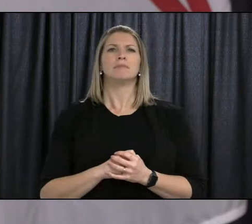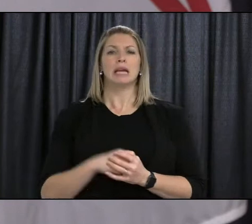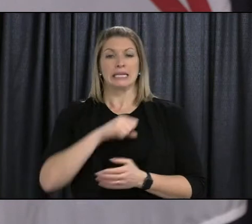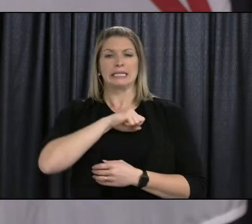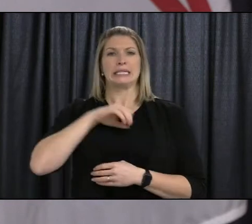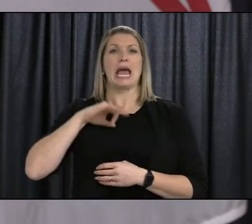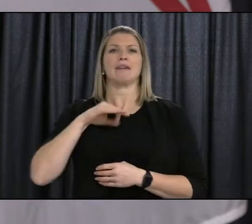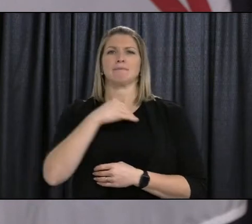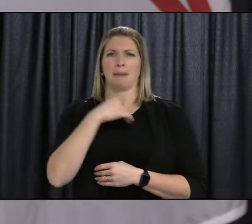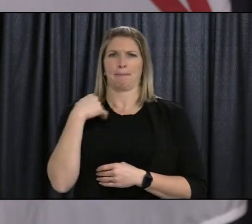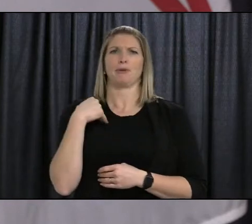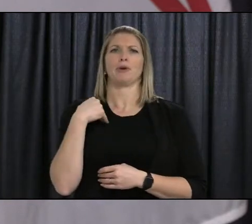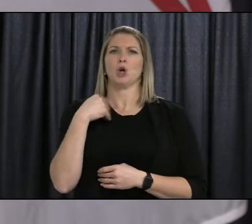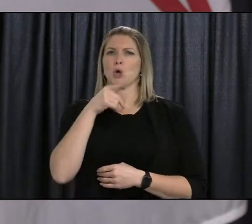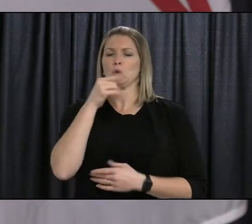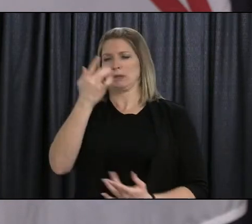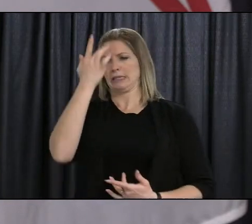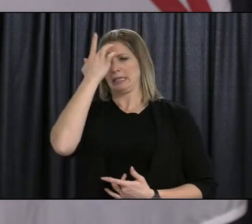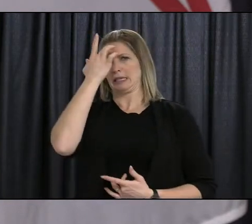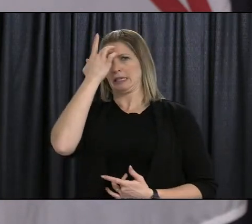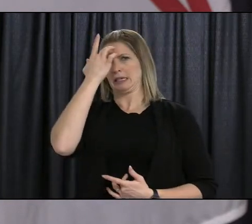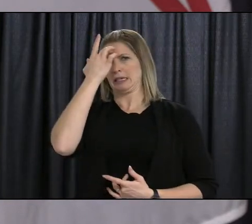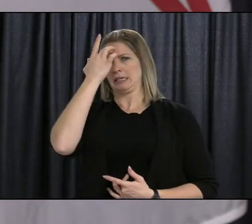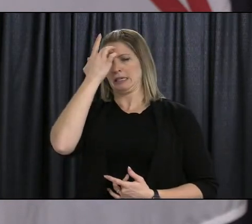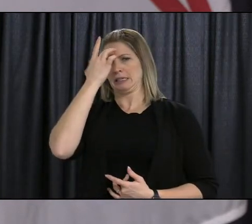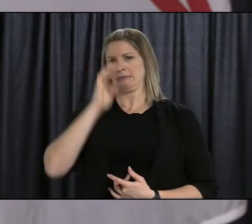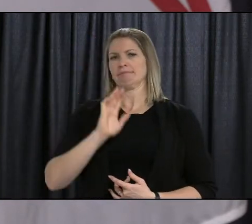staff member of school.